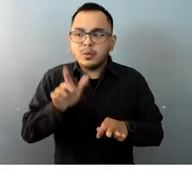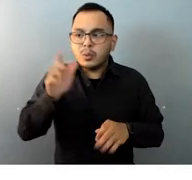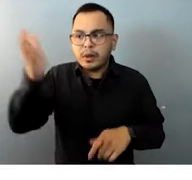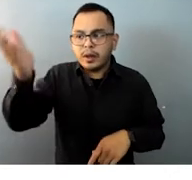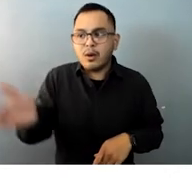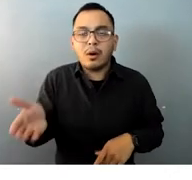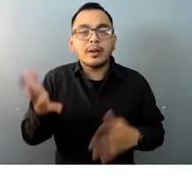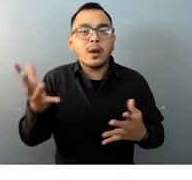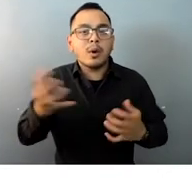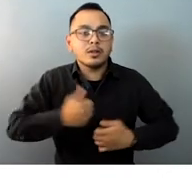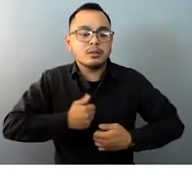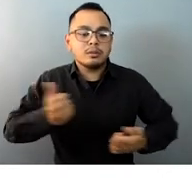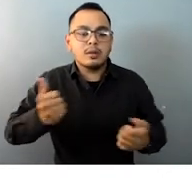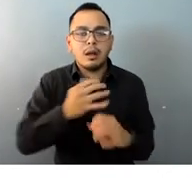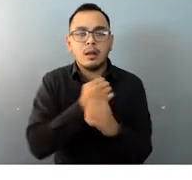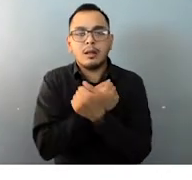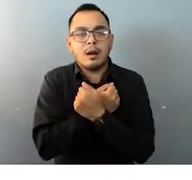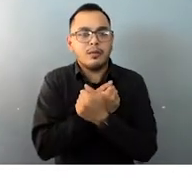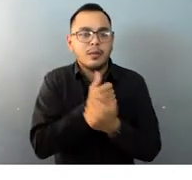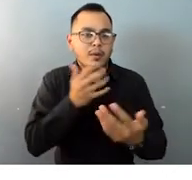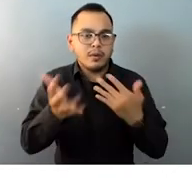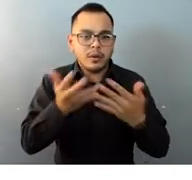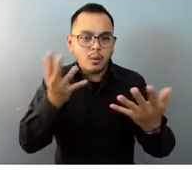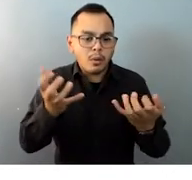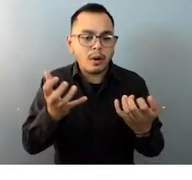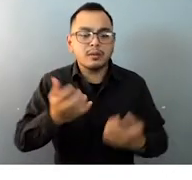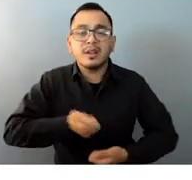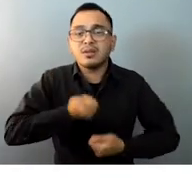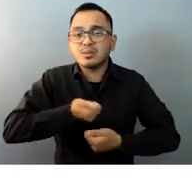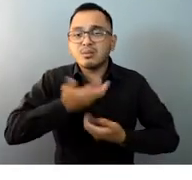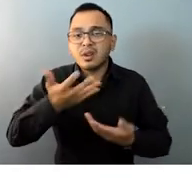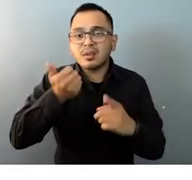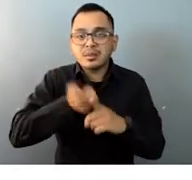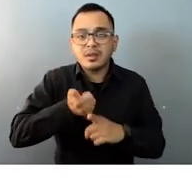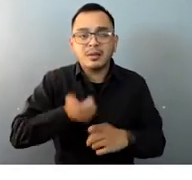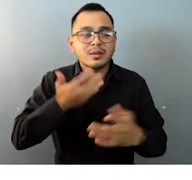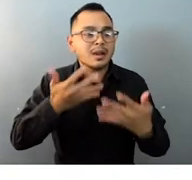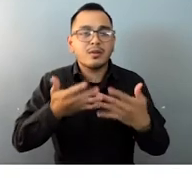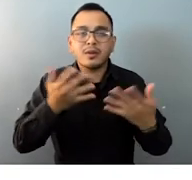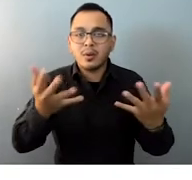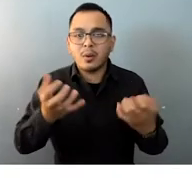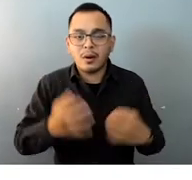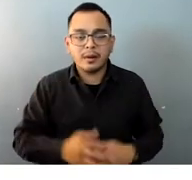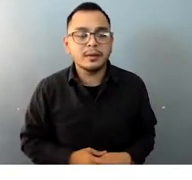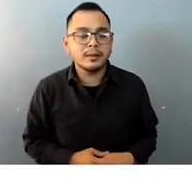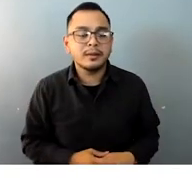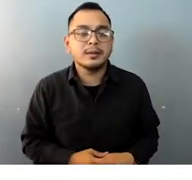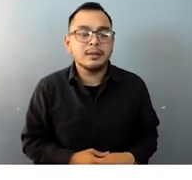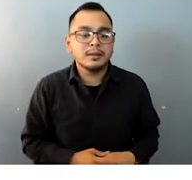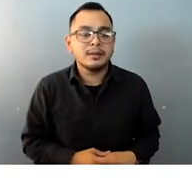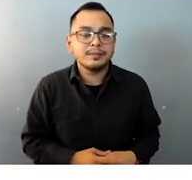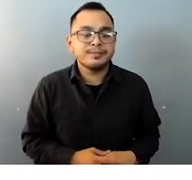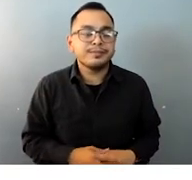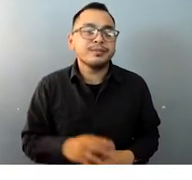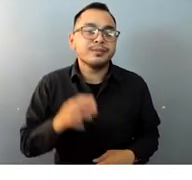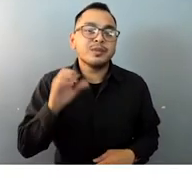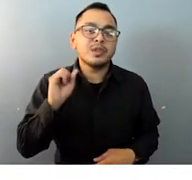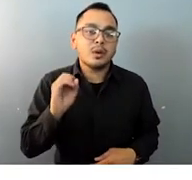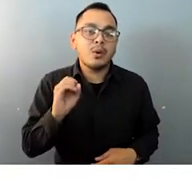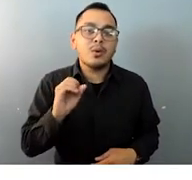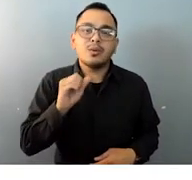core to be able to love who they love, to be able to express themselves the way they need to express